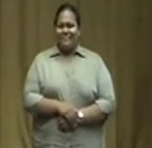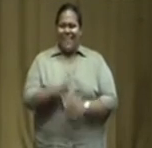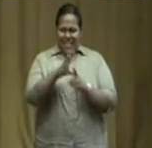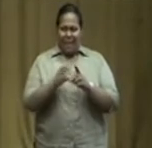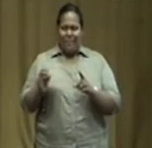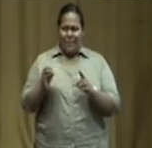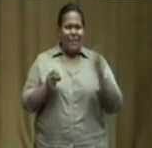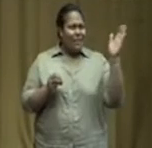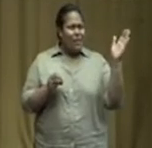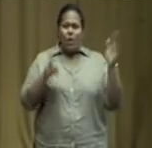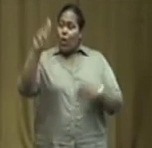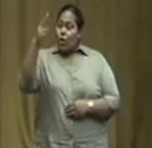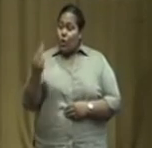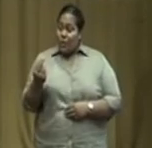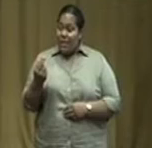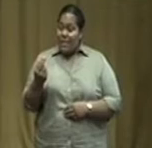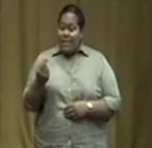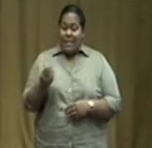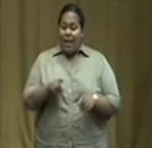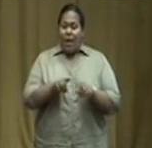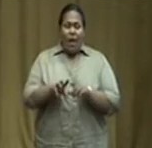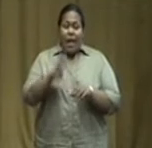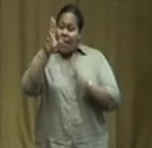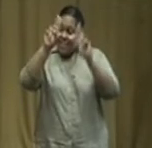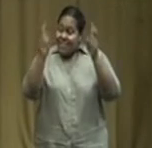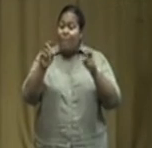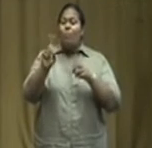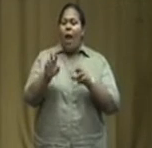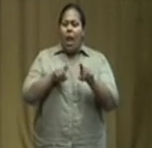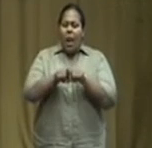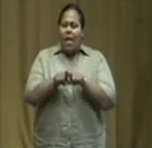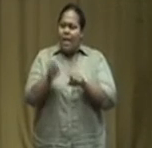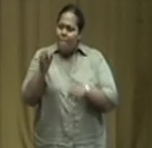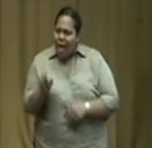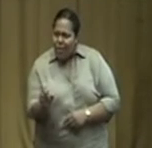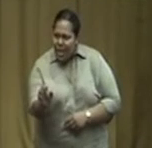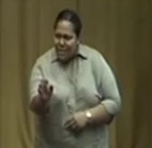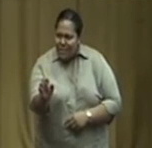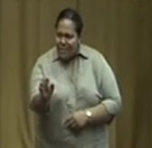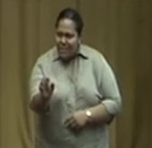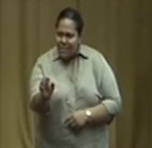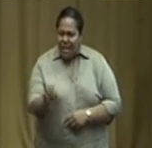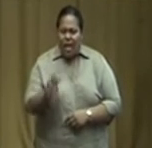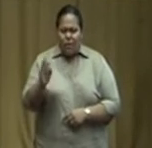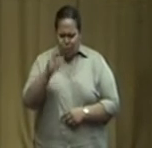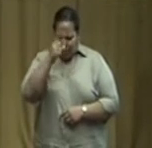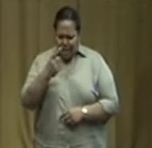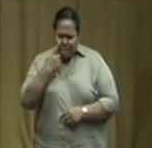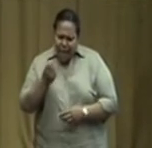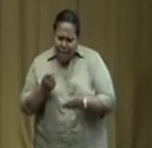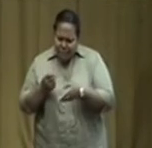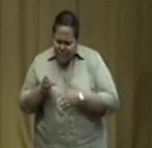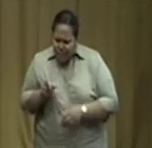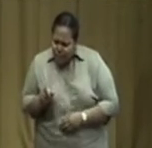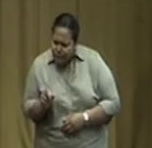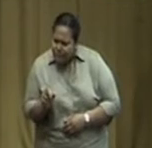called our units of learning pathways was to avoid the confusion in nomenclature that you find between